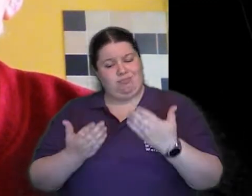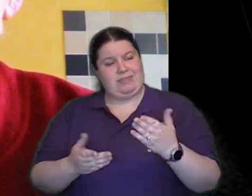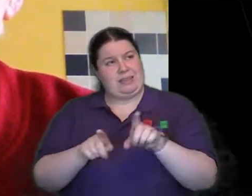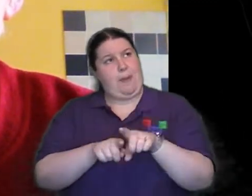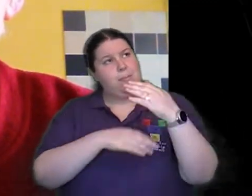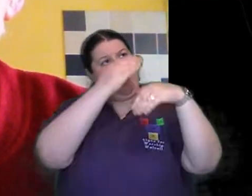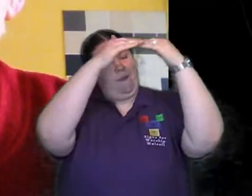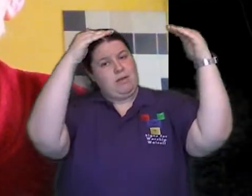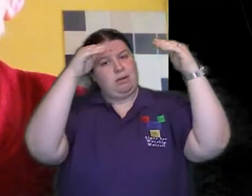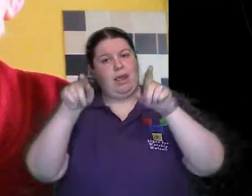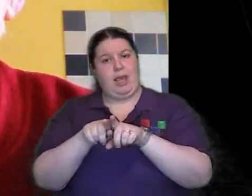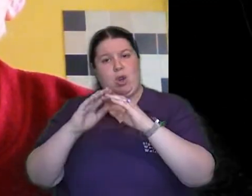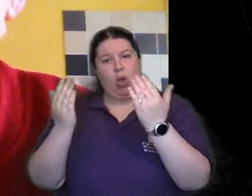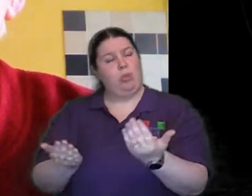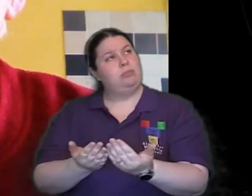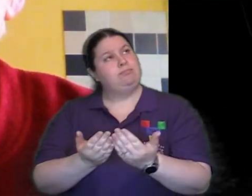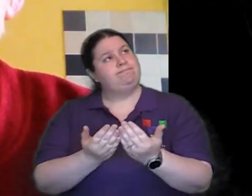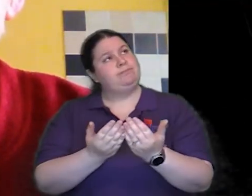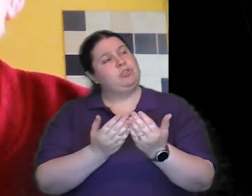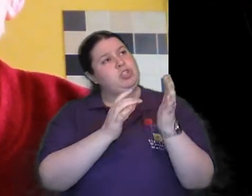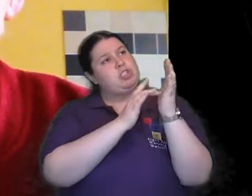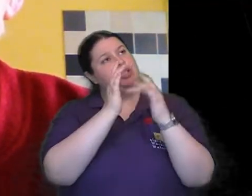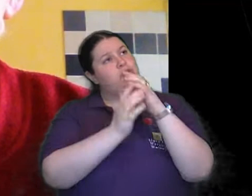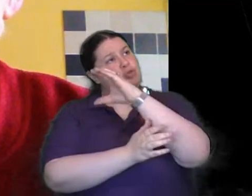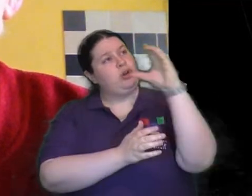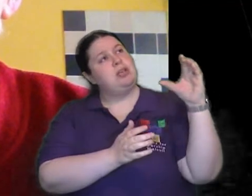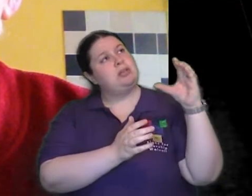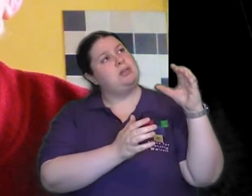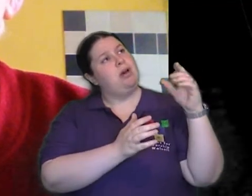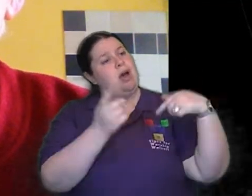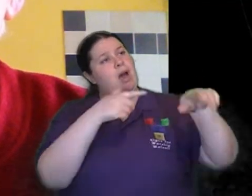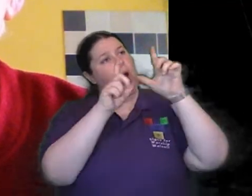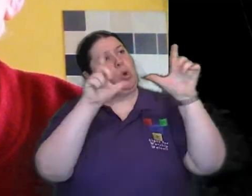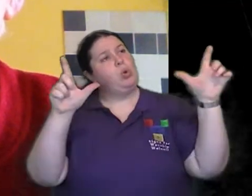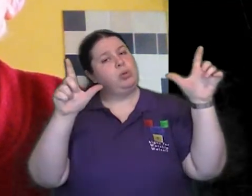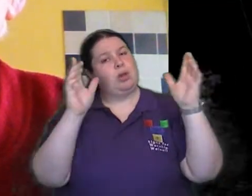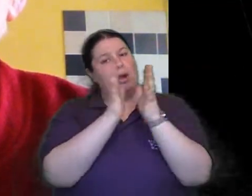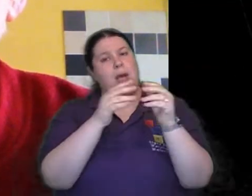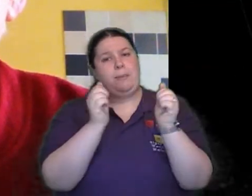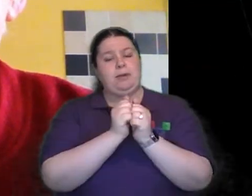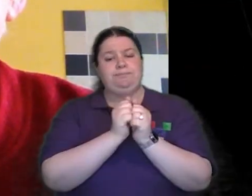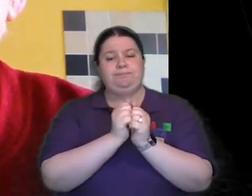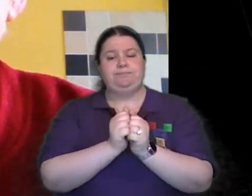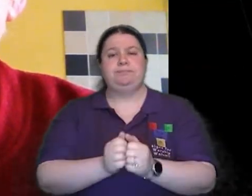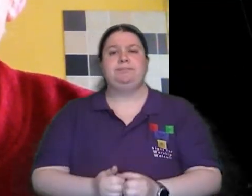on earth as it is in heaven. Through Jesus Christ, your Son, our Lord.